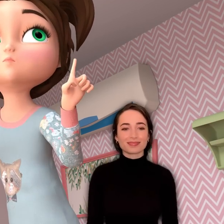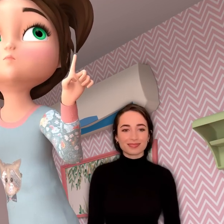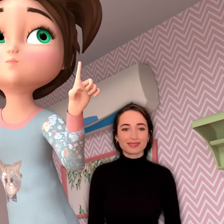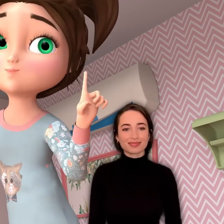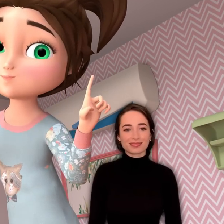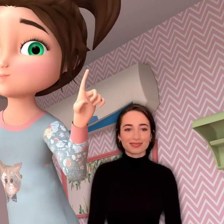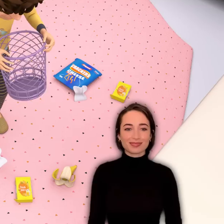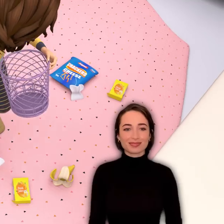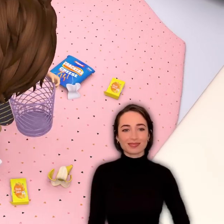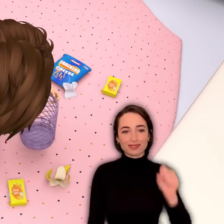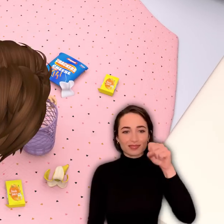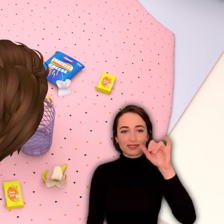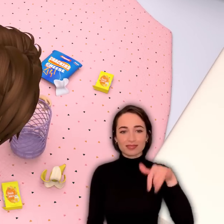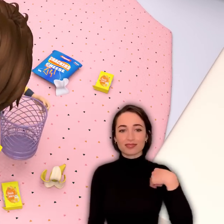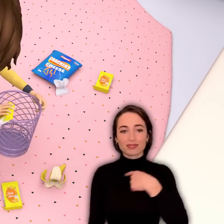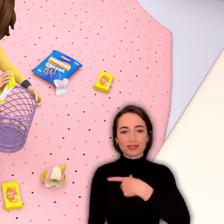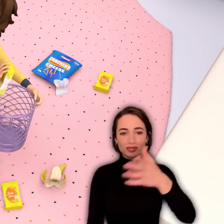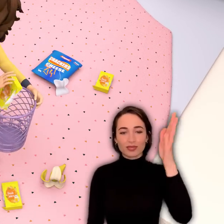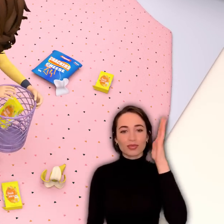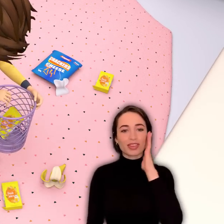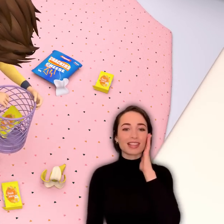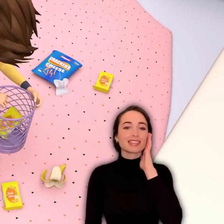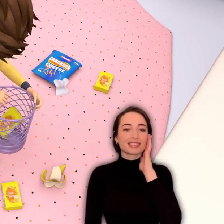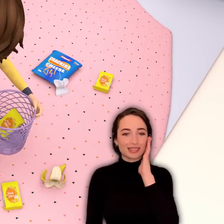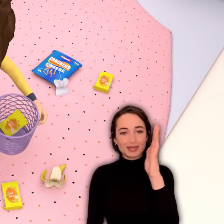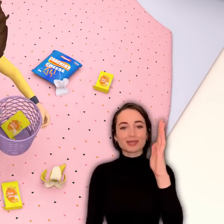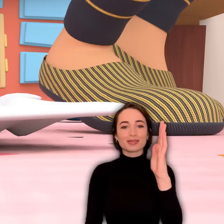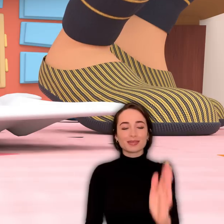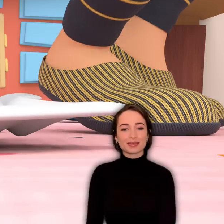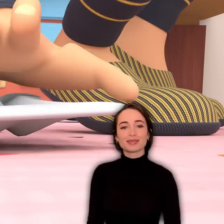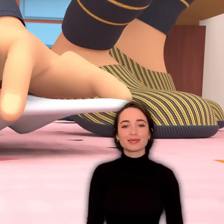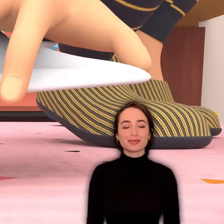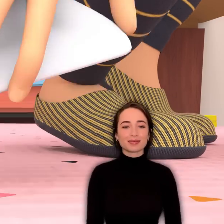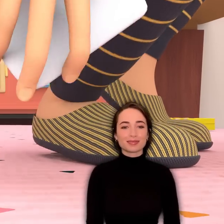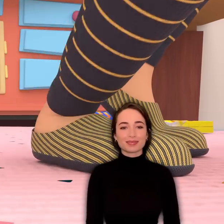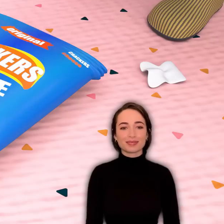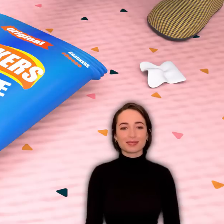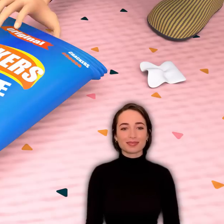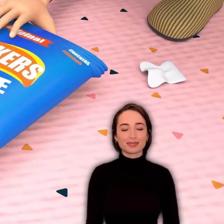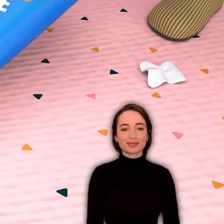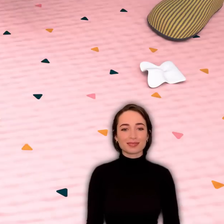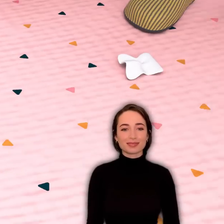do yes now that's what we will do